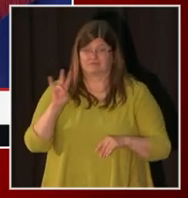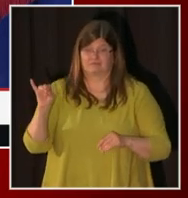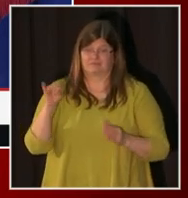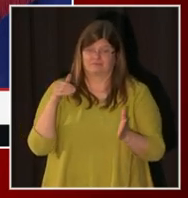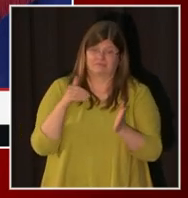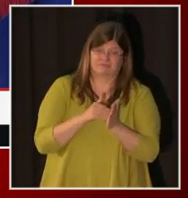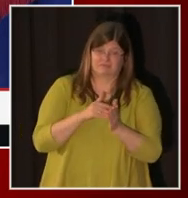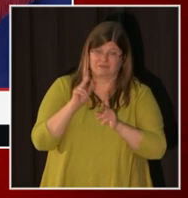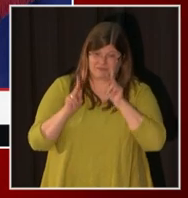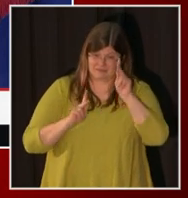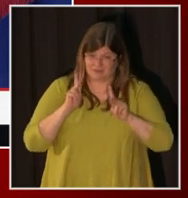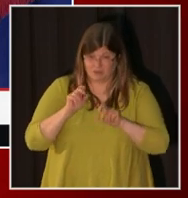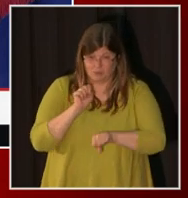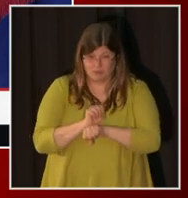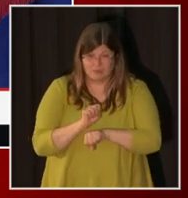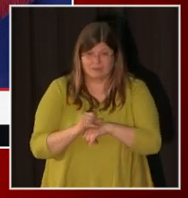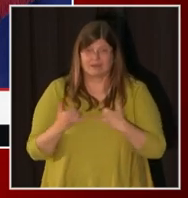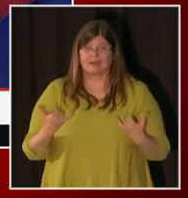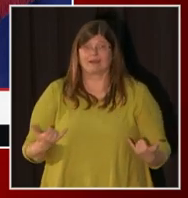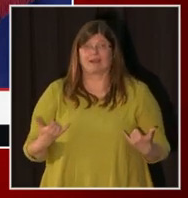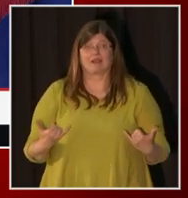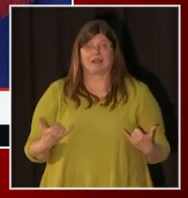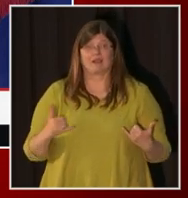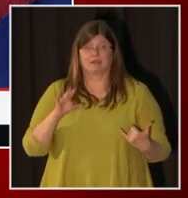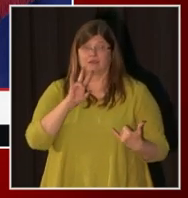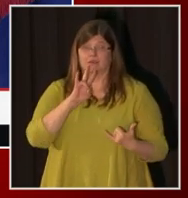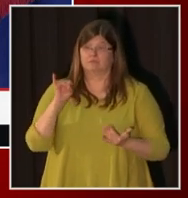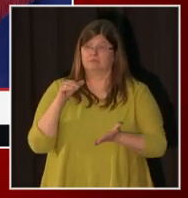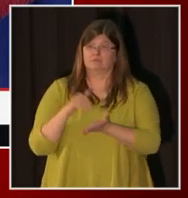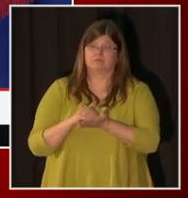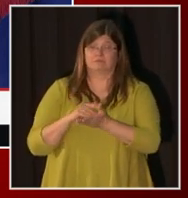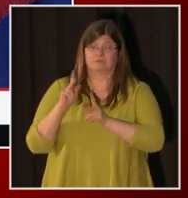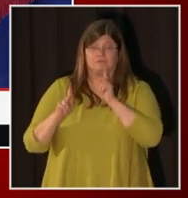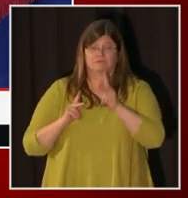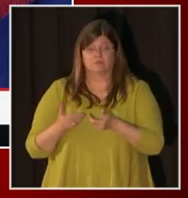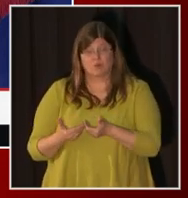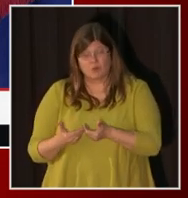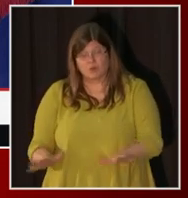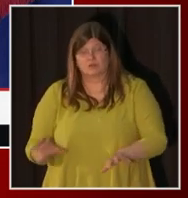now, or they now have lower wages. So this response